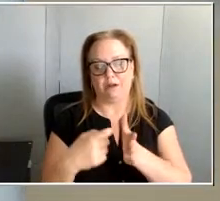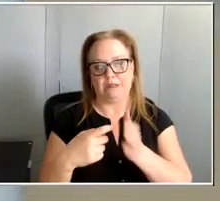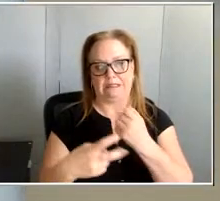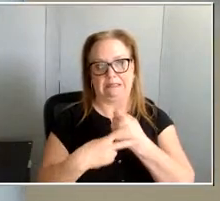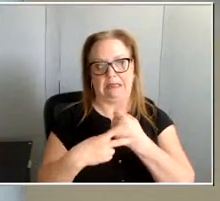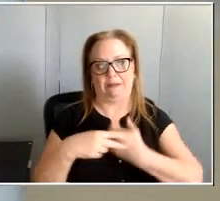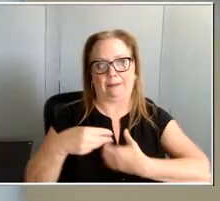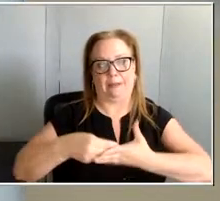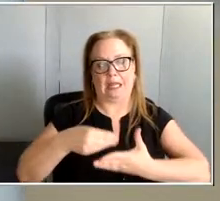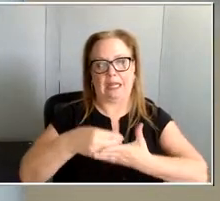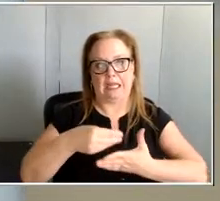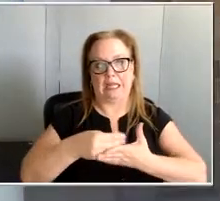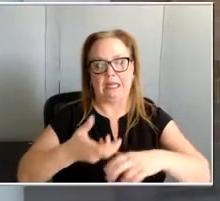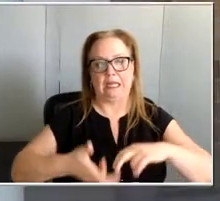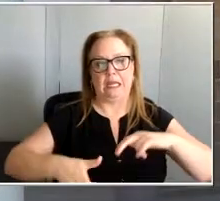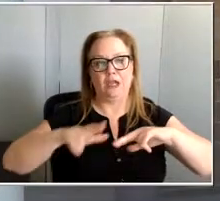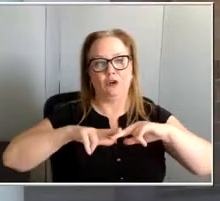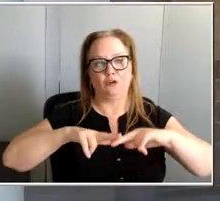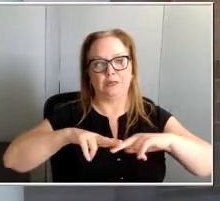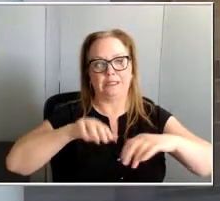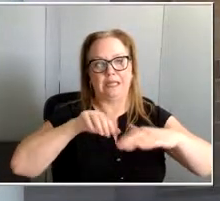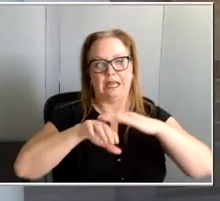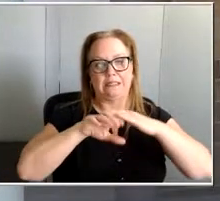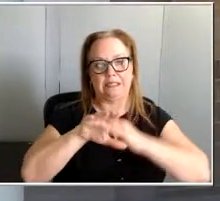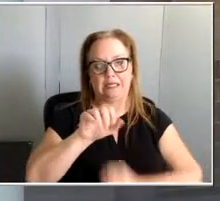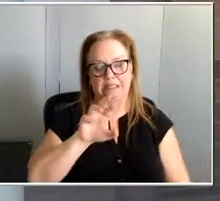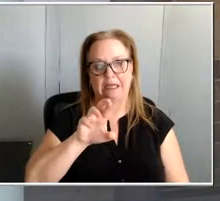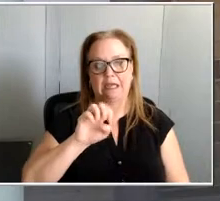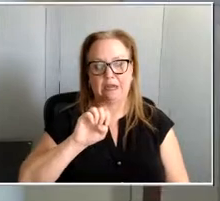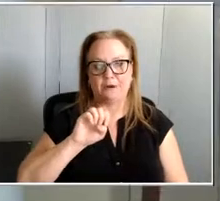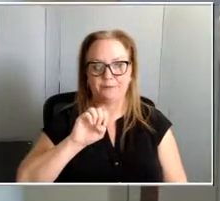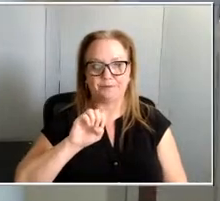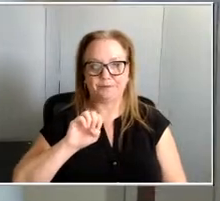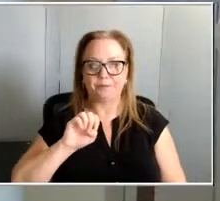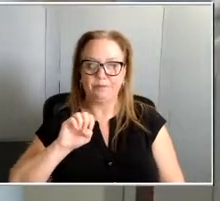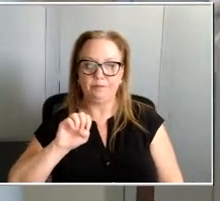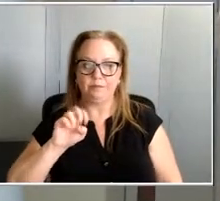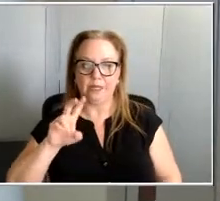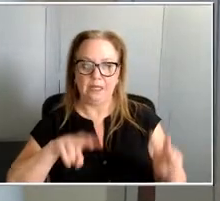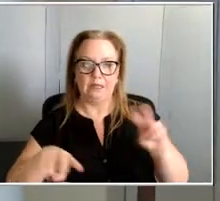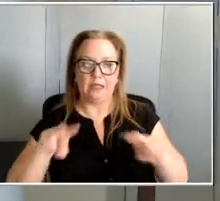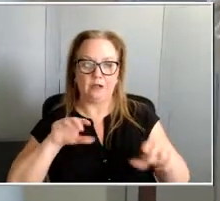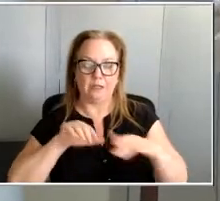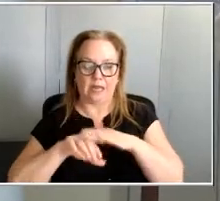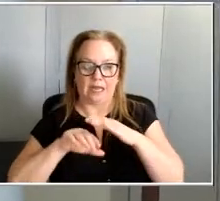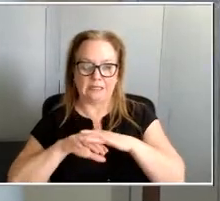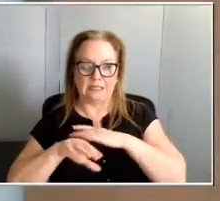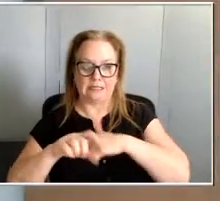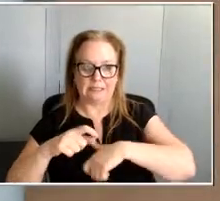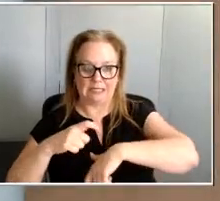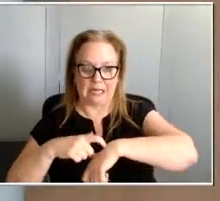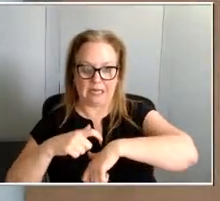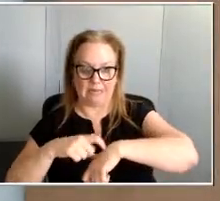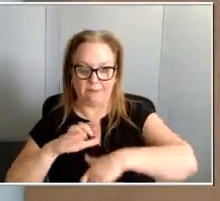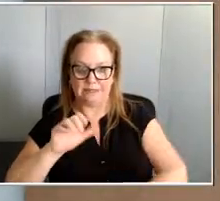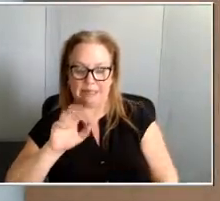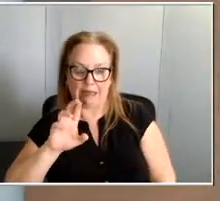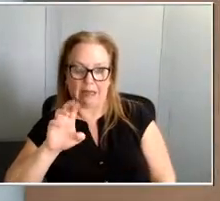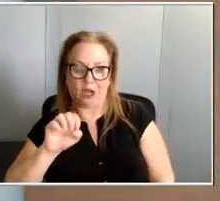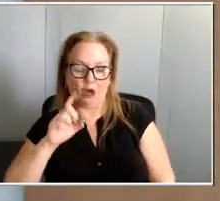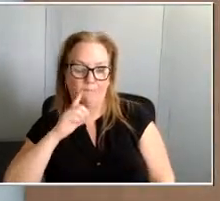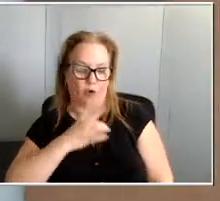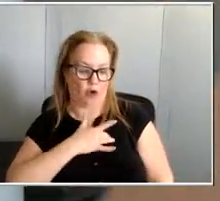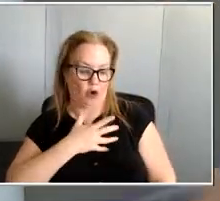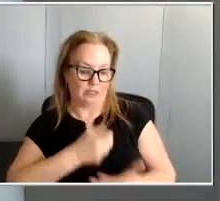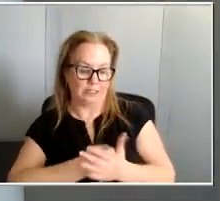also to increase access to care. Subsequently, they looked at access time to care for heart attack